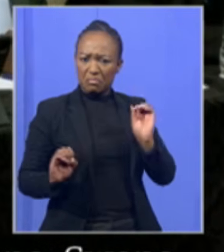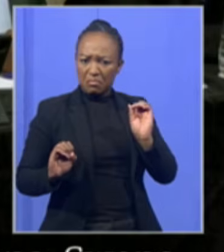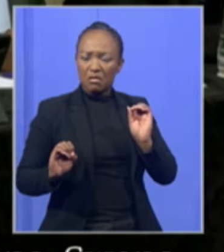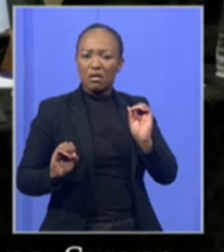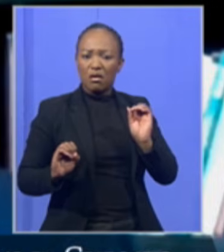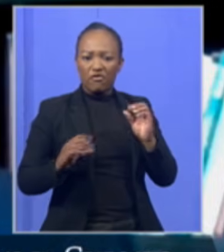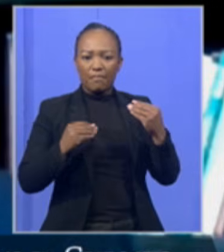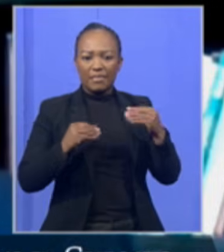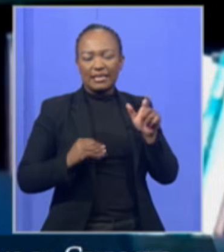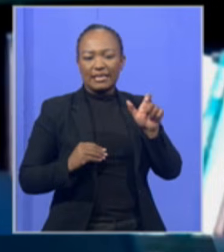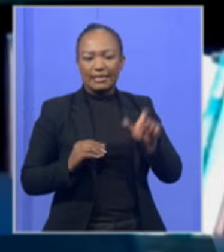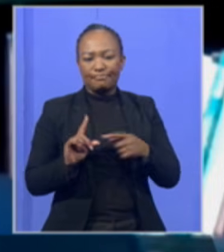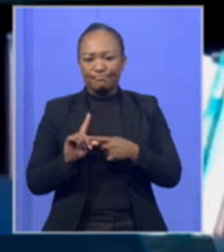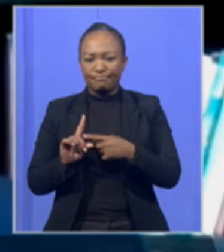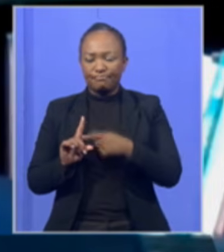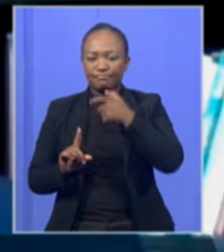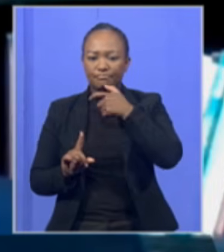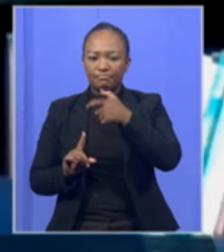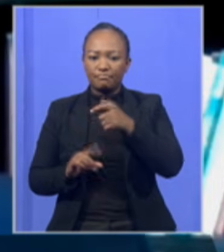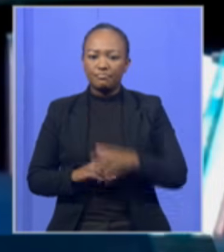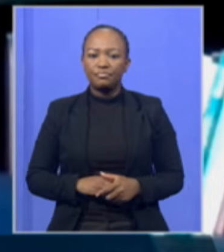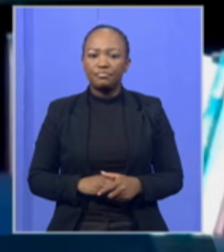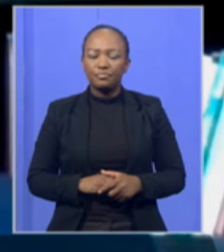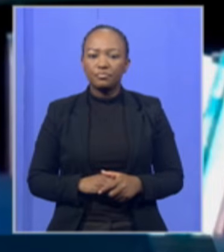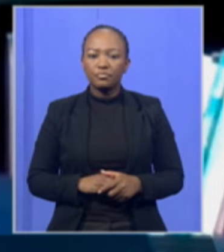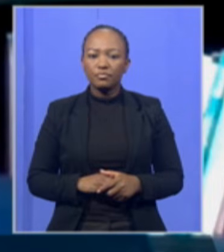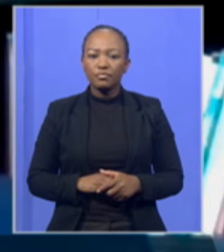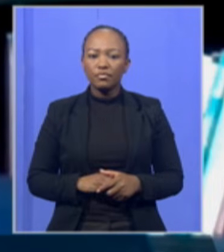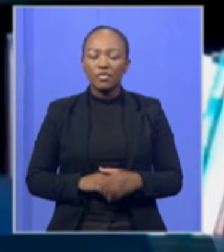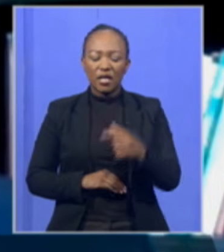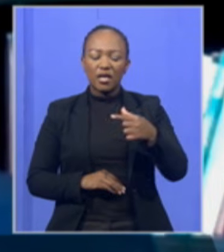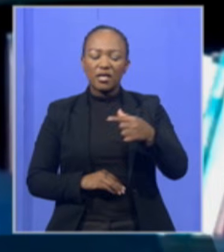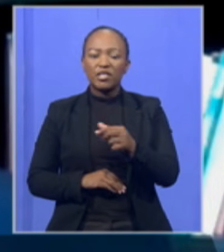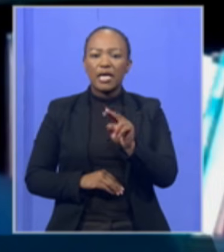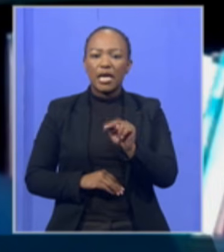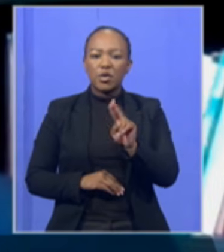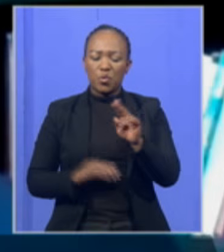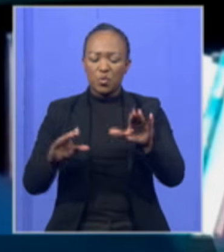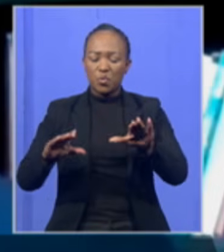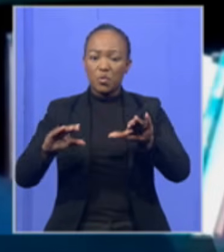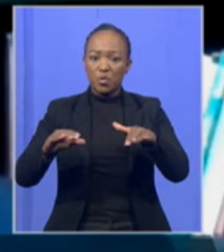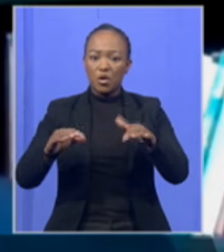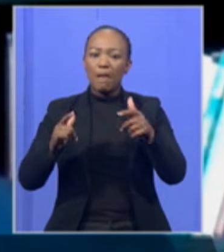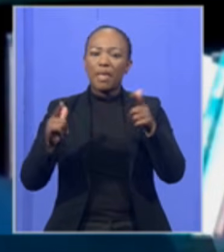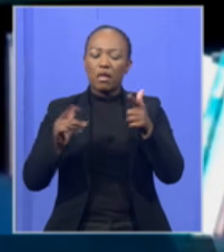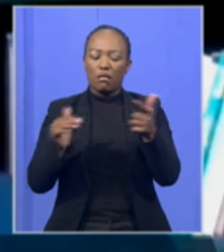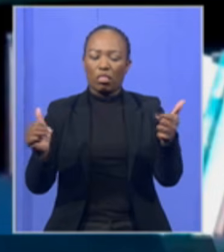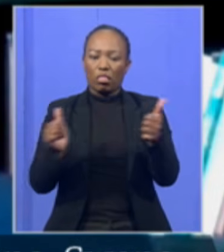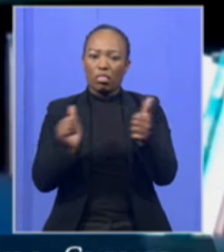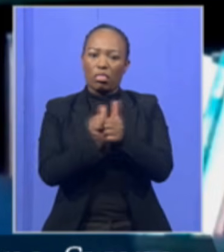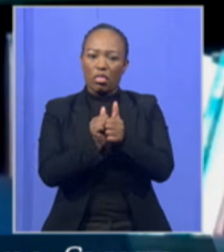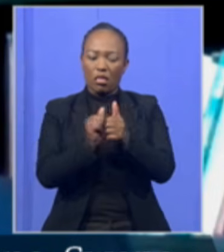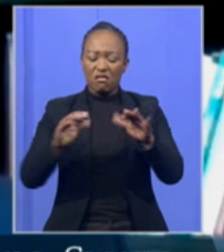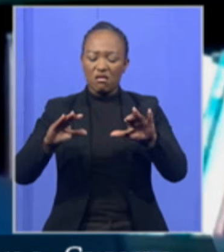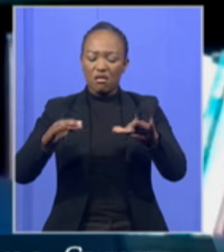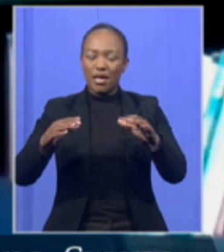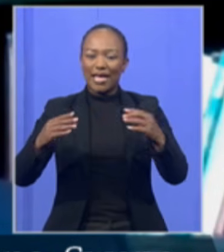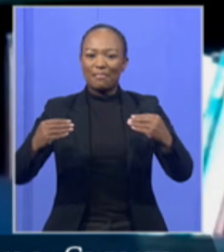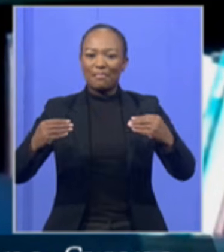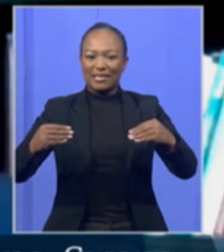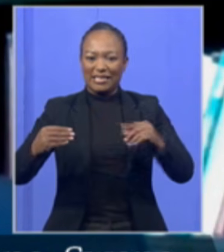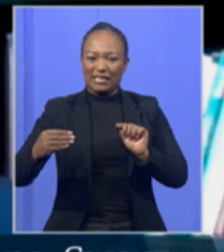kgwebo. Building of this GNU or this grand coalition is business. What holds this